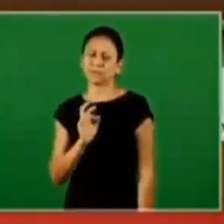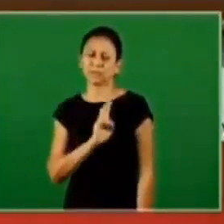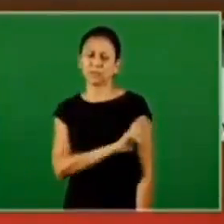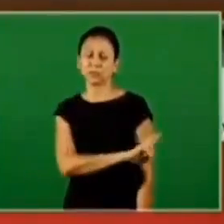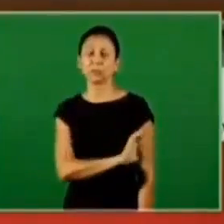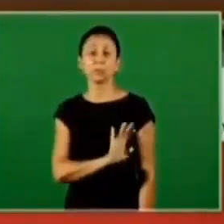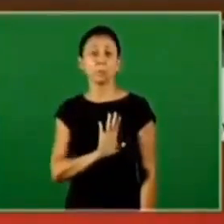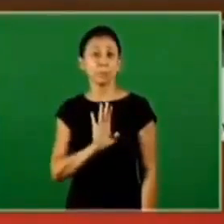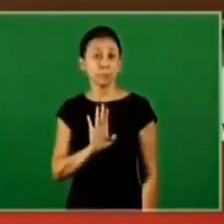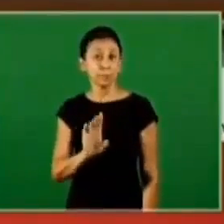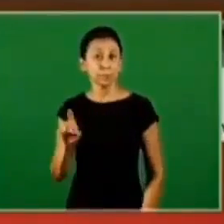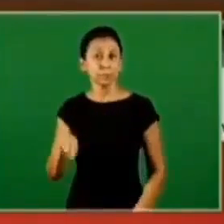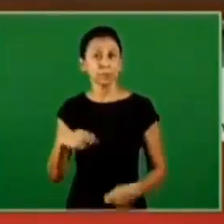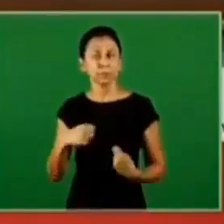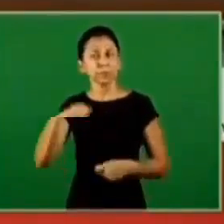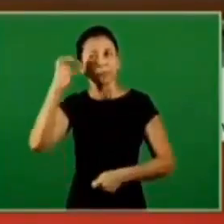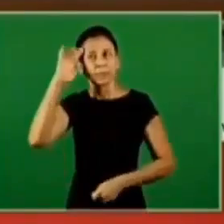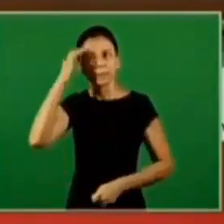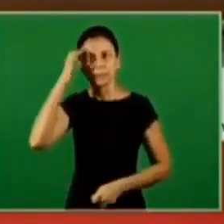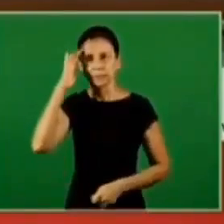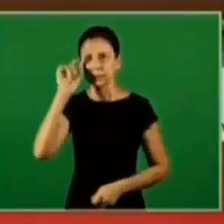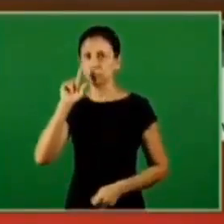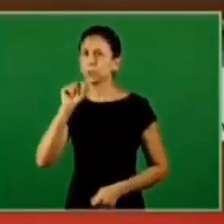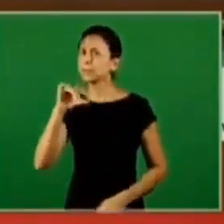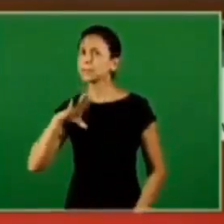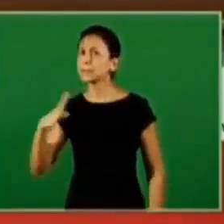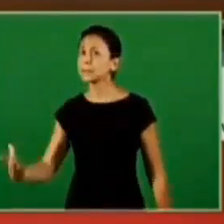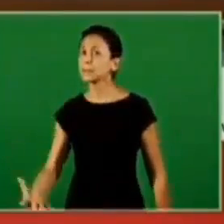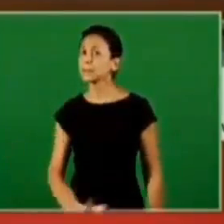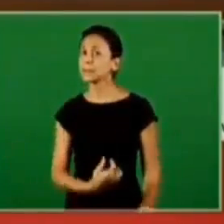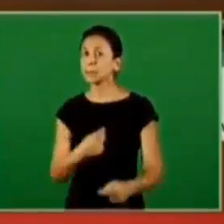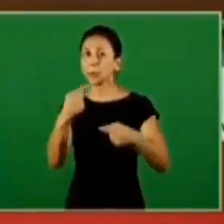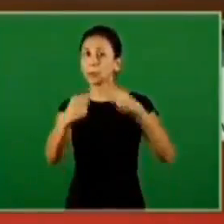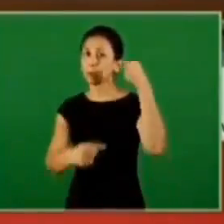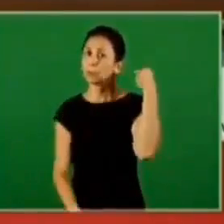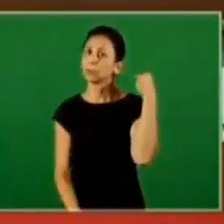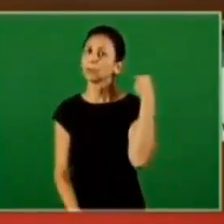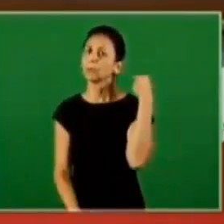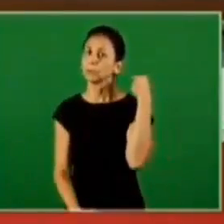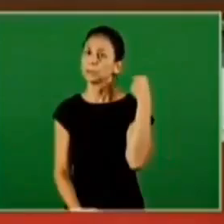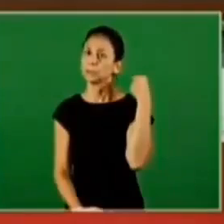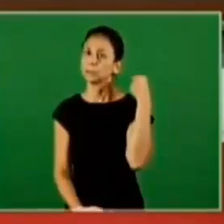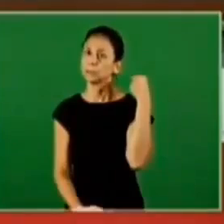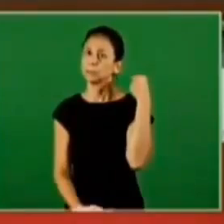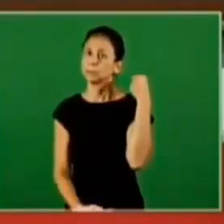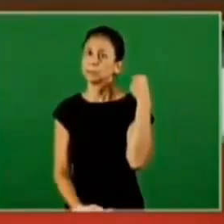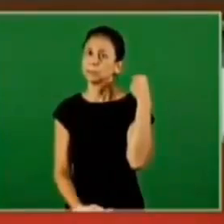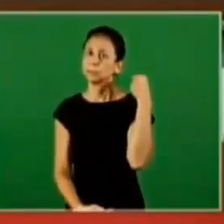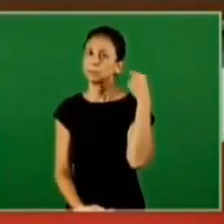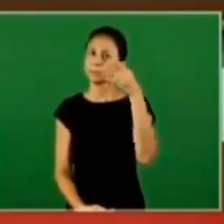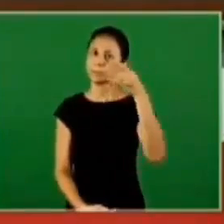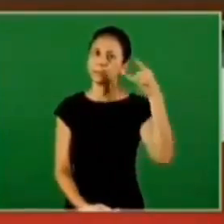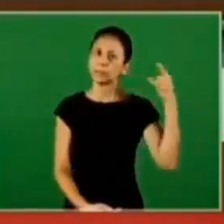something with an objective, but we need to understand that salvation is not related to the material,